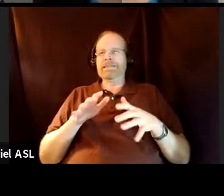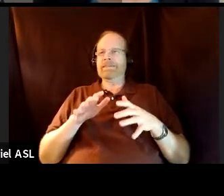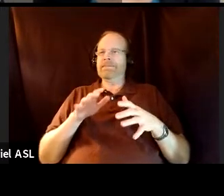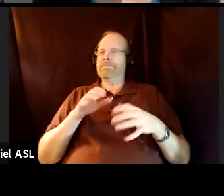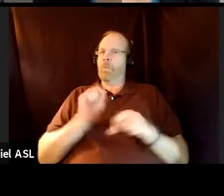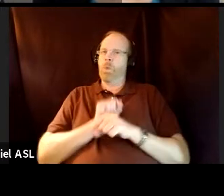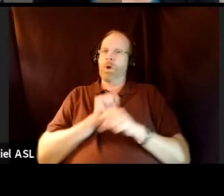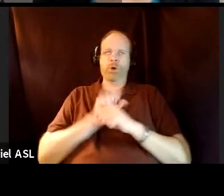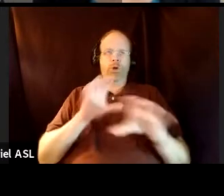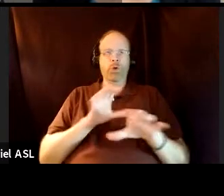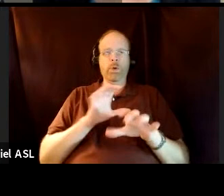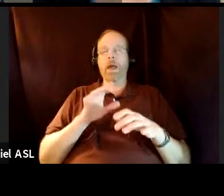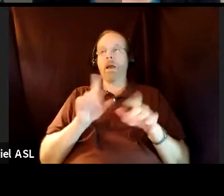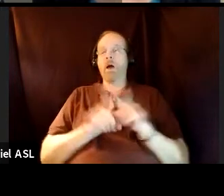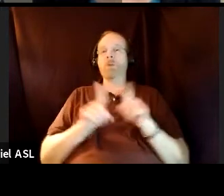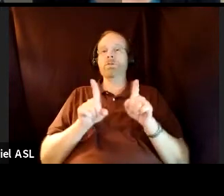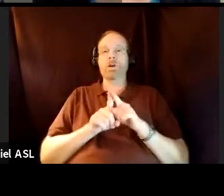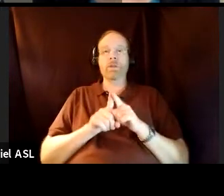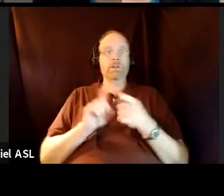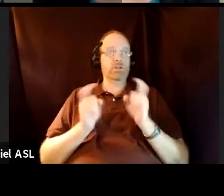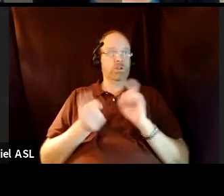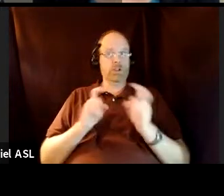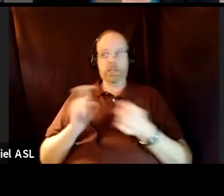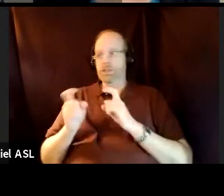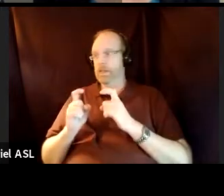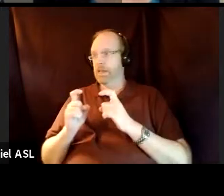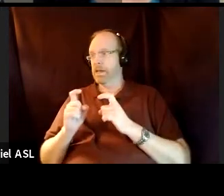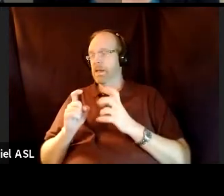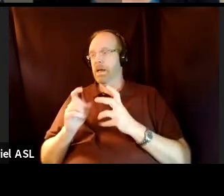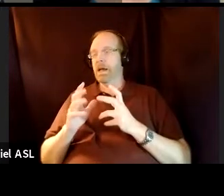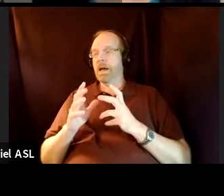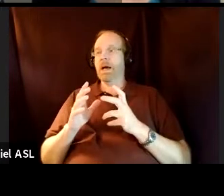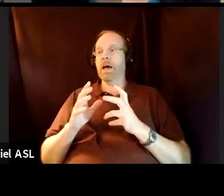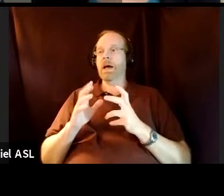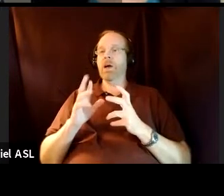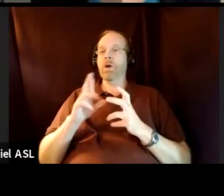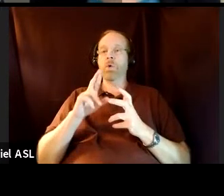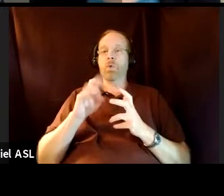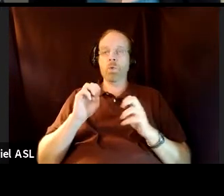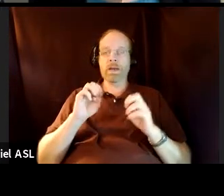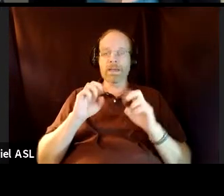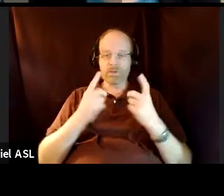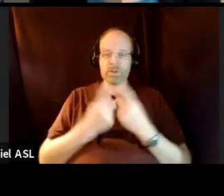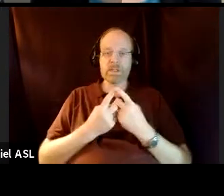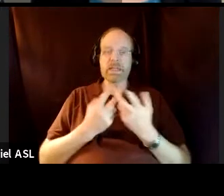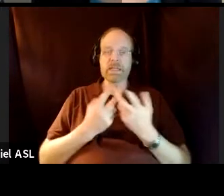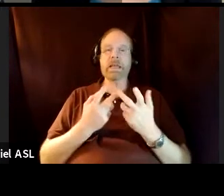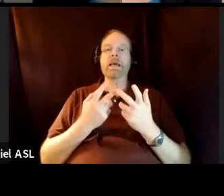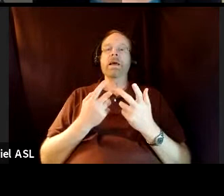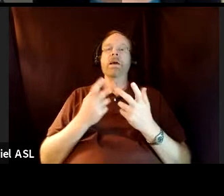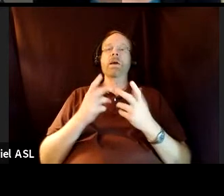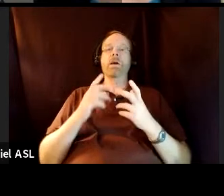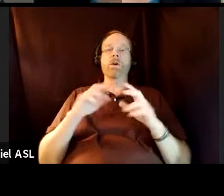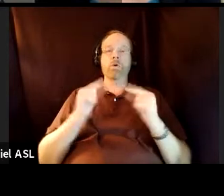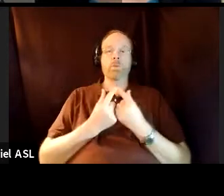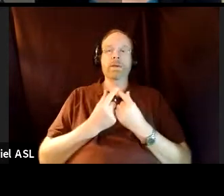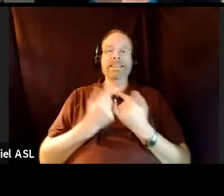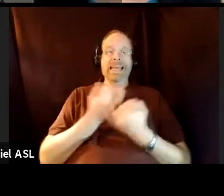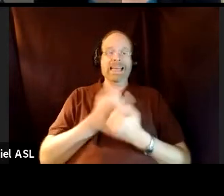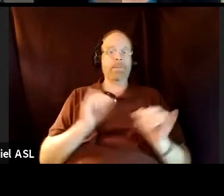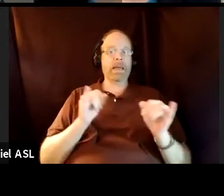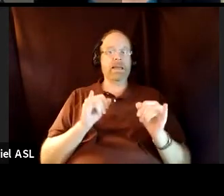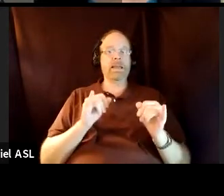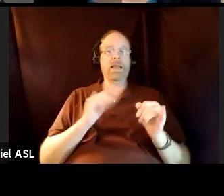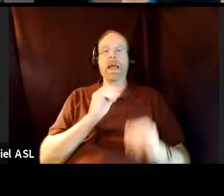that redistricting in Washington State employs a independent and bipartisan commission, as was